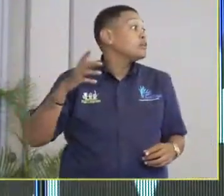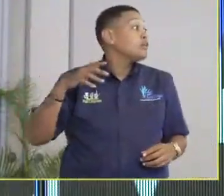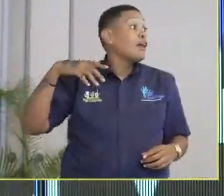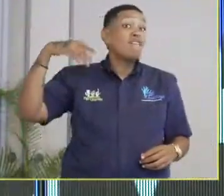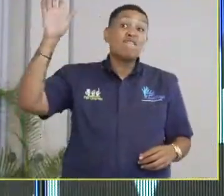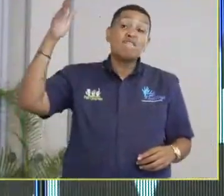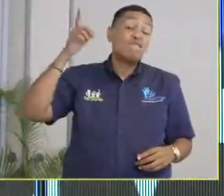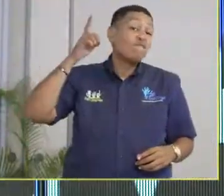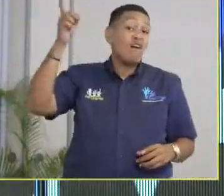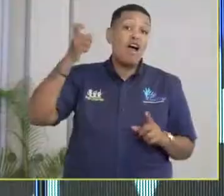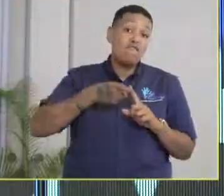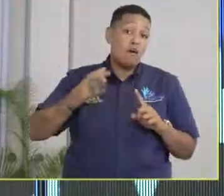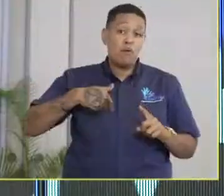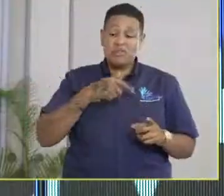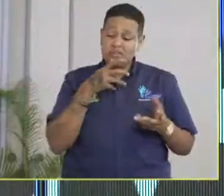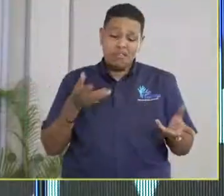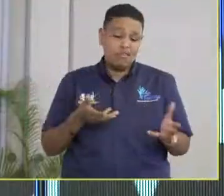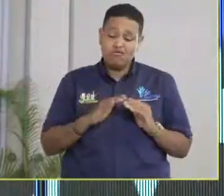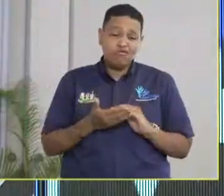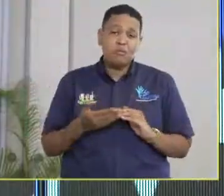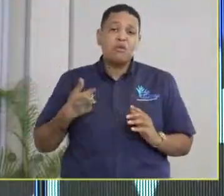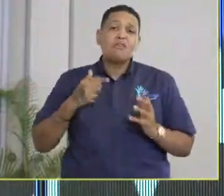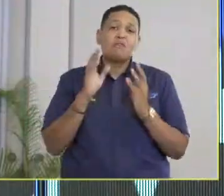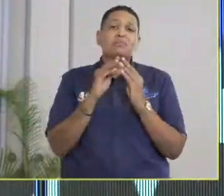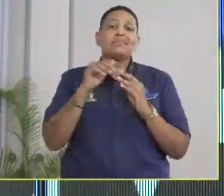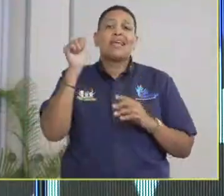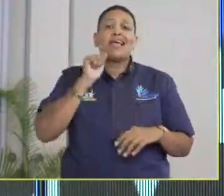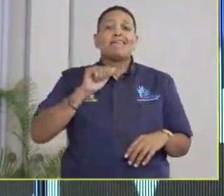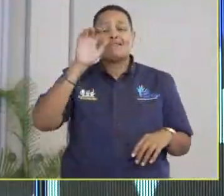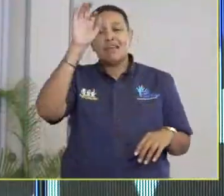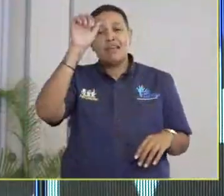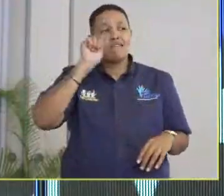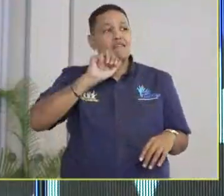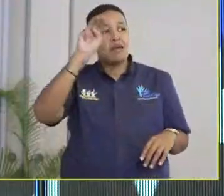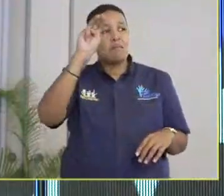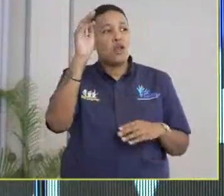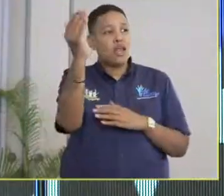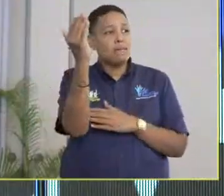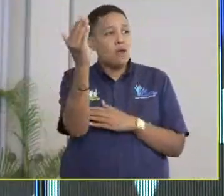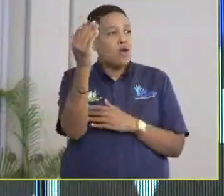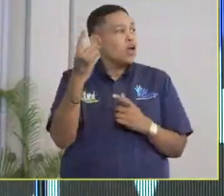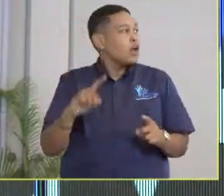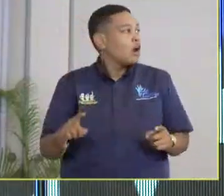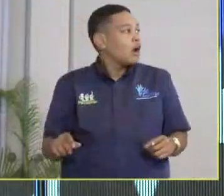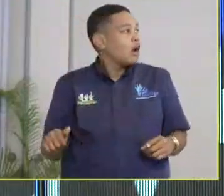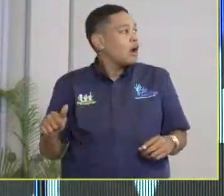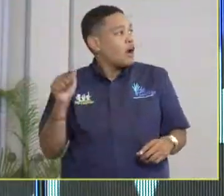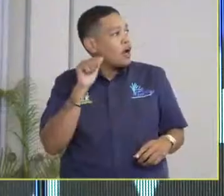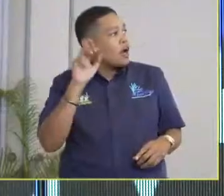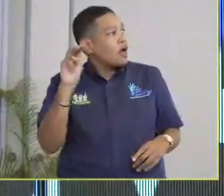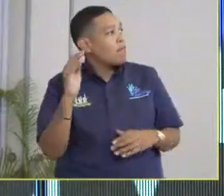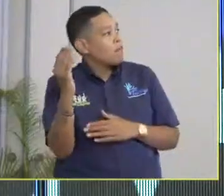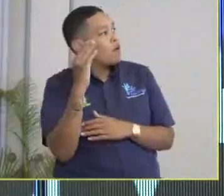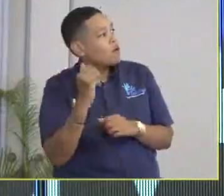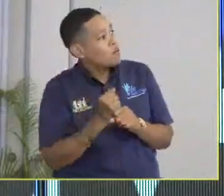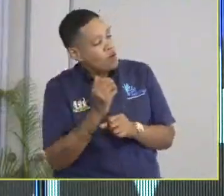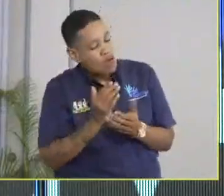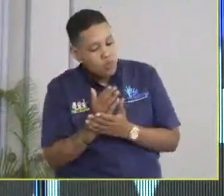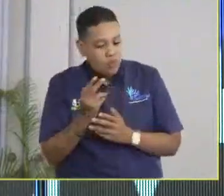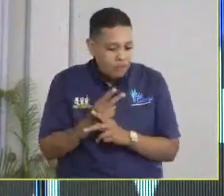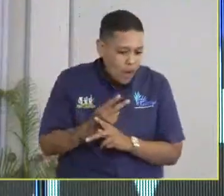us. We have meetings every Monday morning, I beg your pardon, and we work through